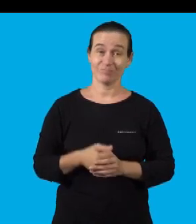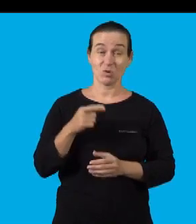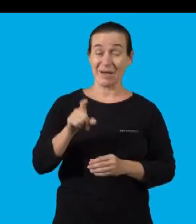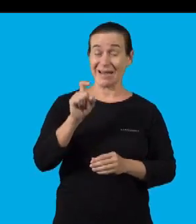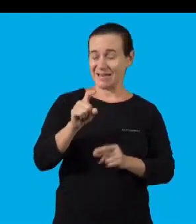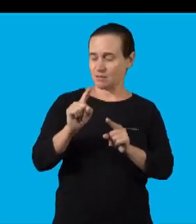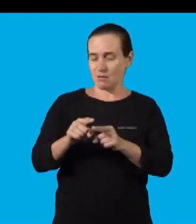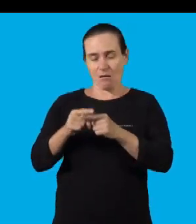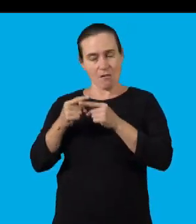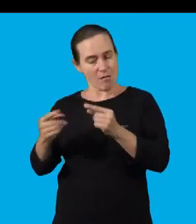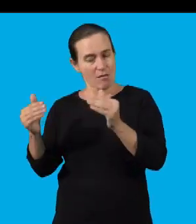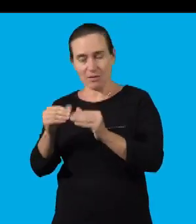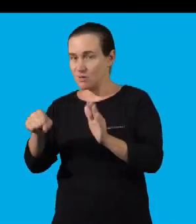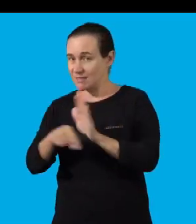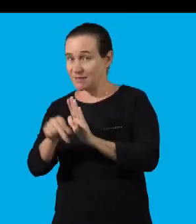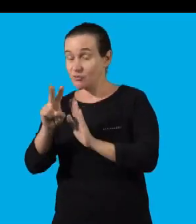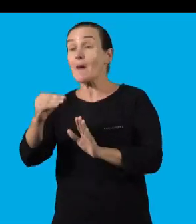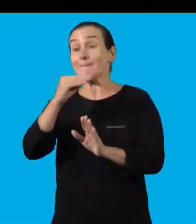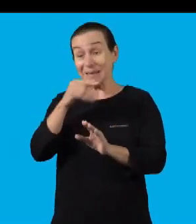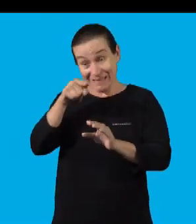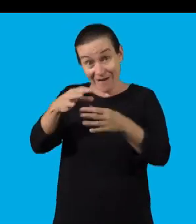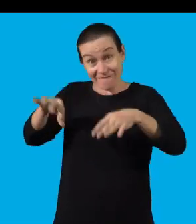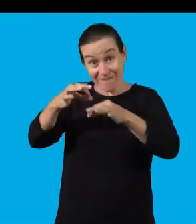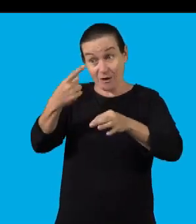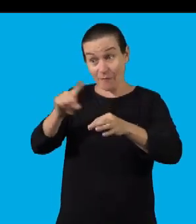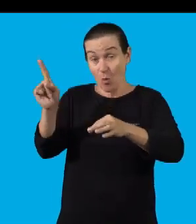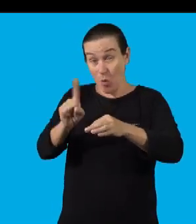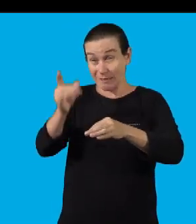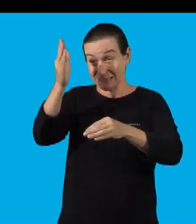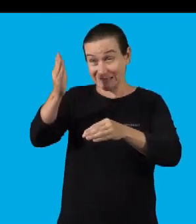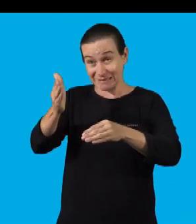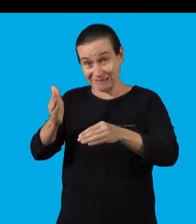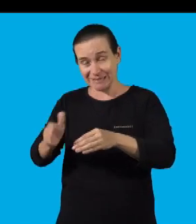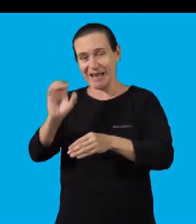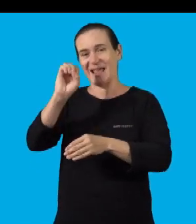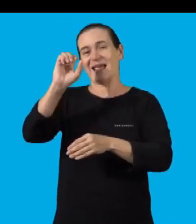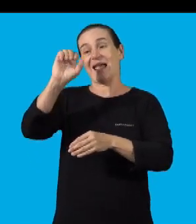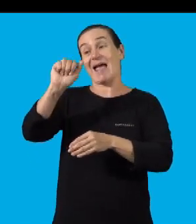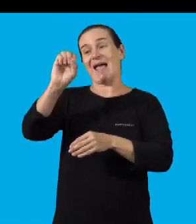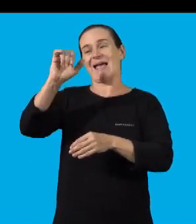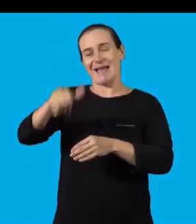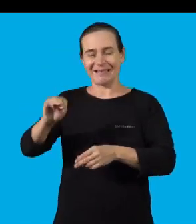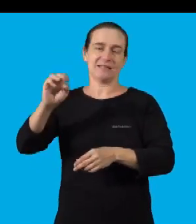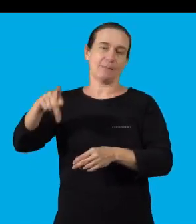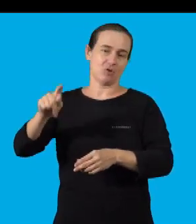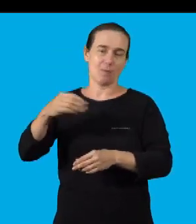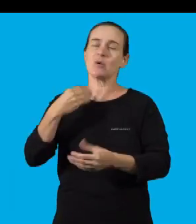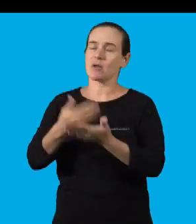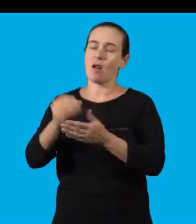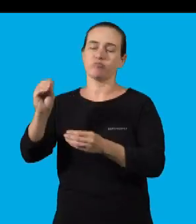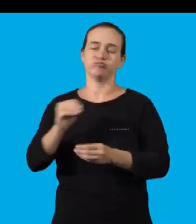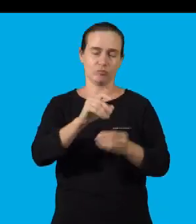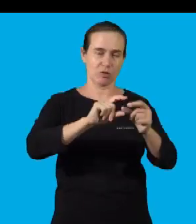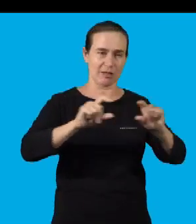that x cannot be -2, it means that's our asymptote. And of course, we can already substitute that into our